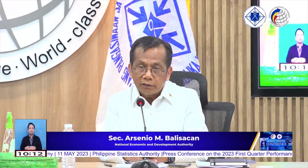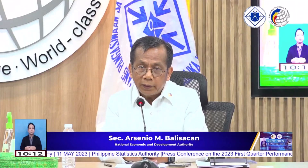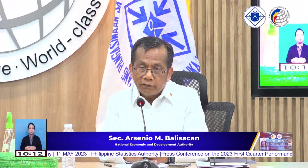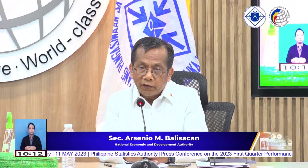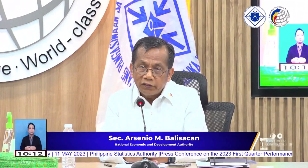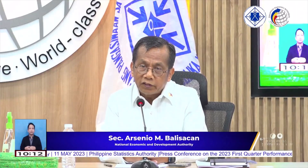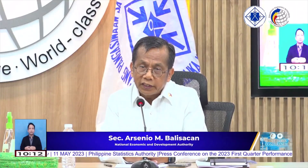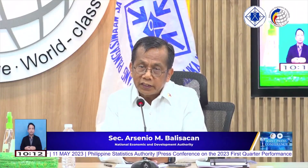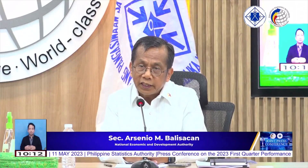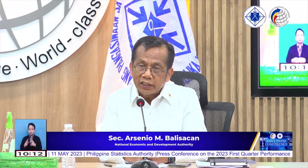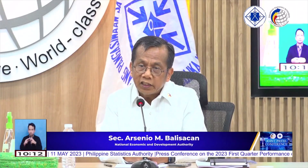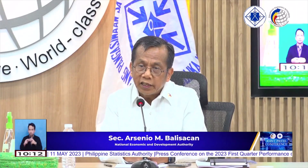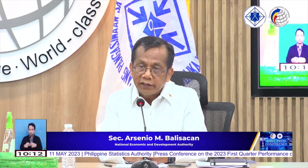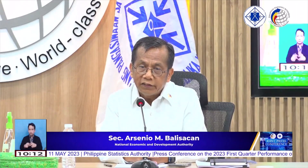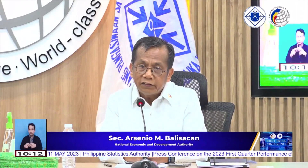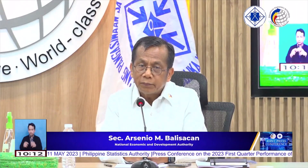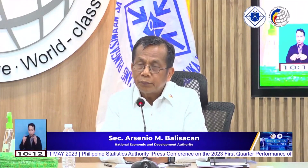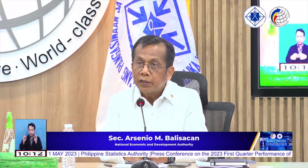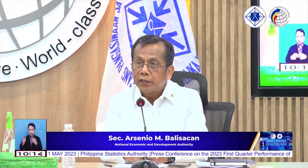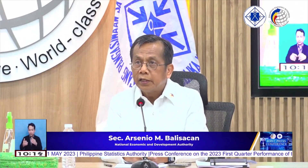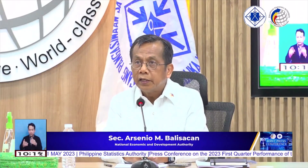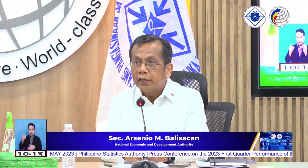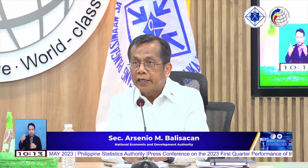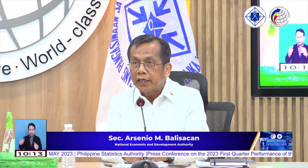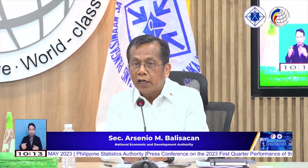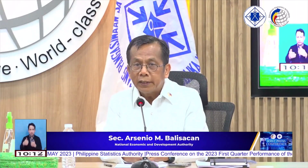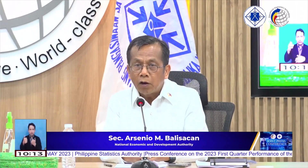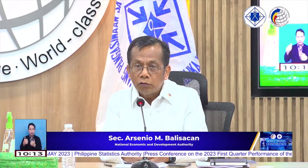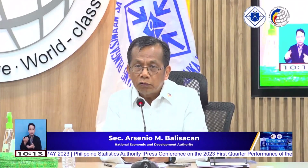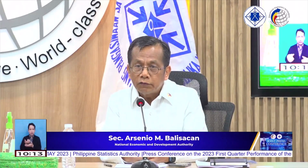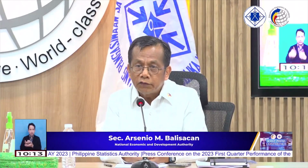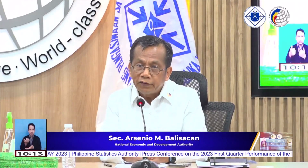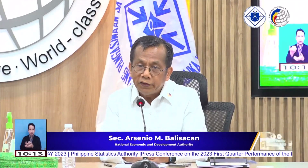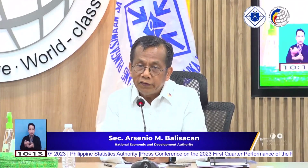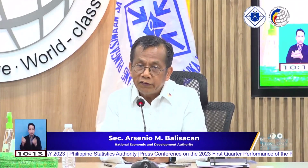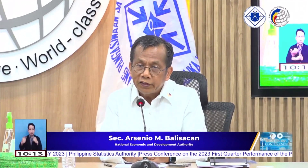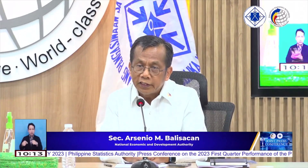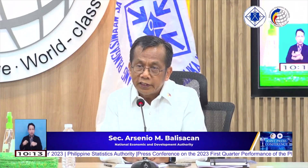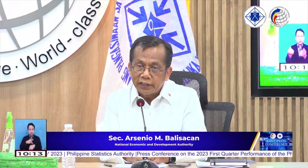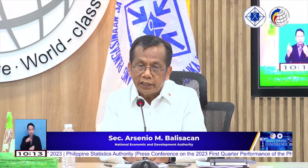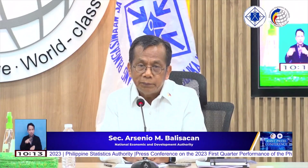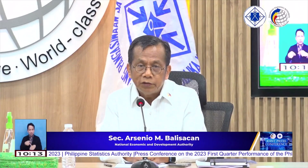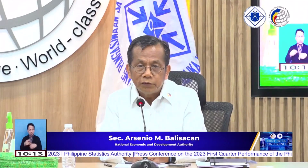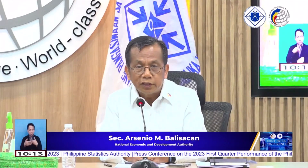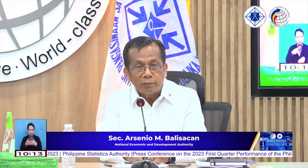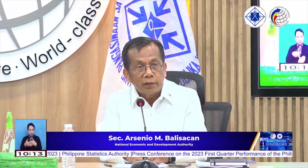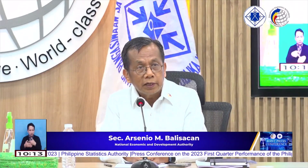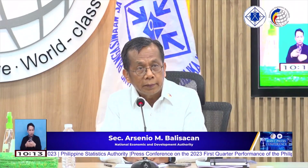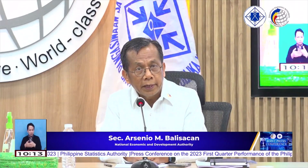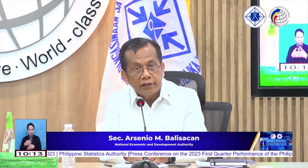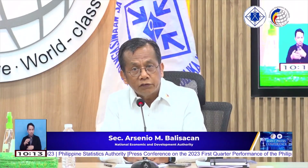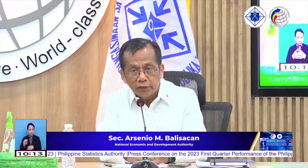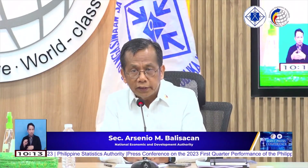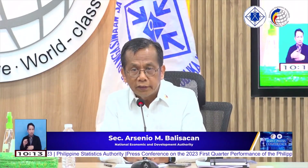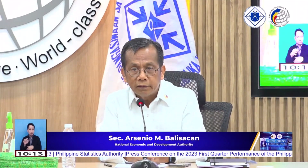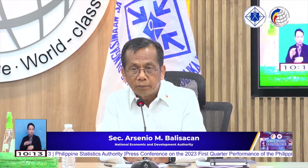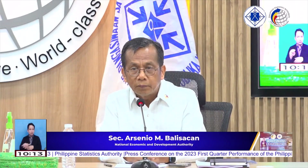Despite various risks and challenges, the economic outlook for the Philippines in the near and medium term remains